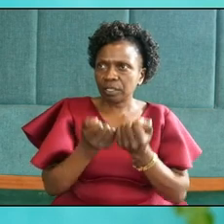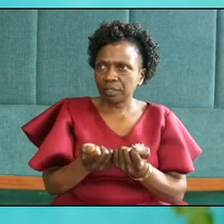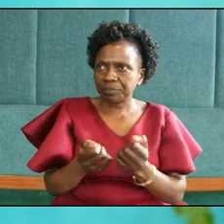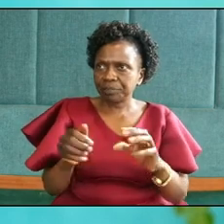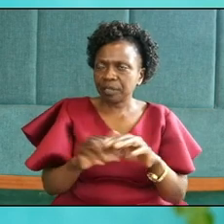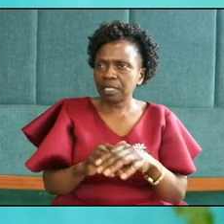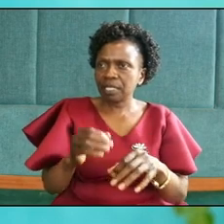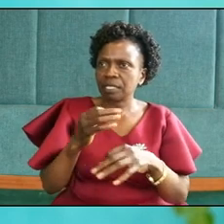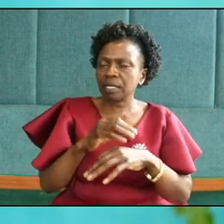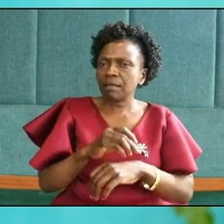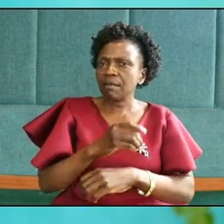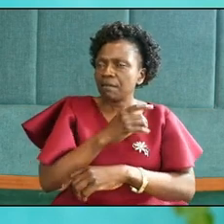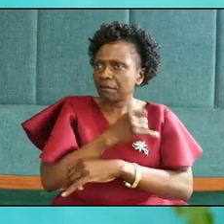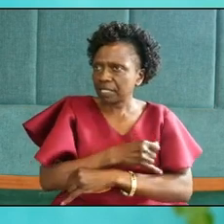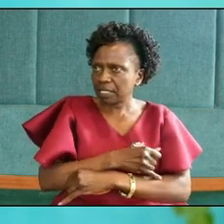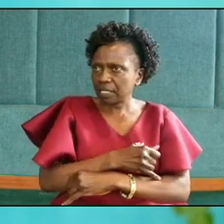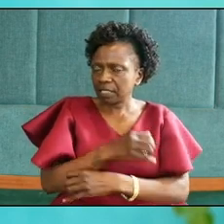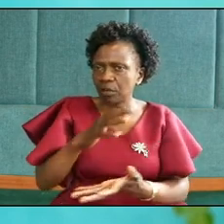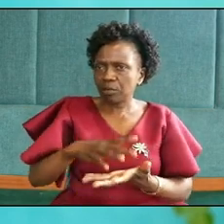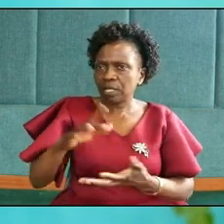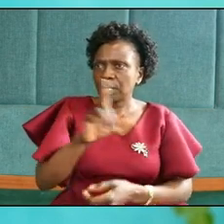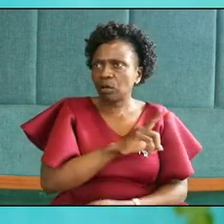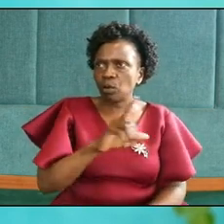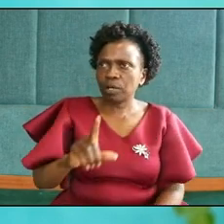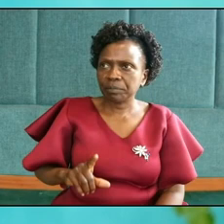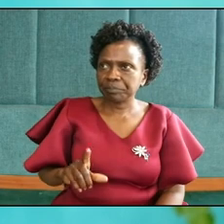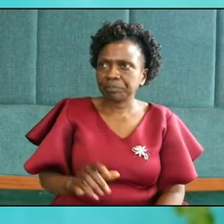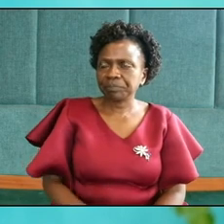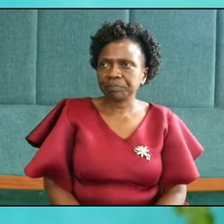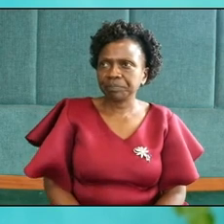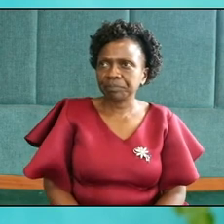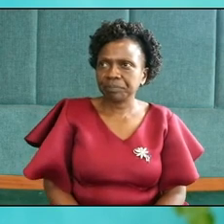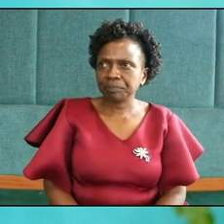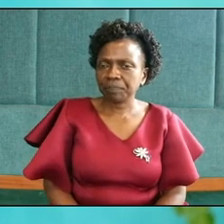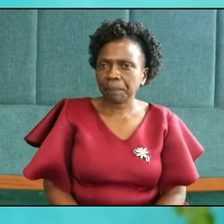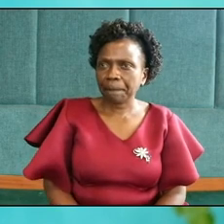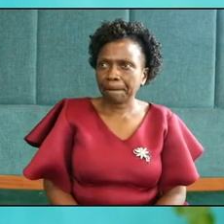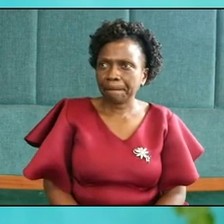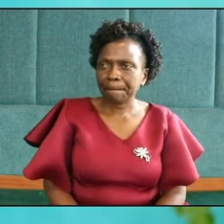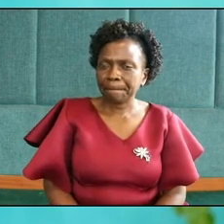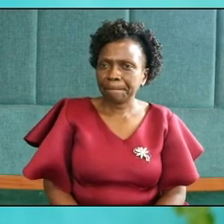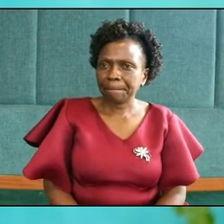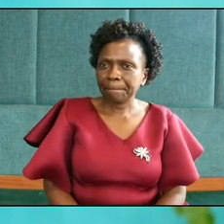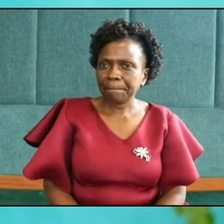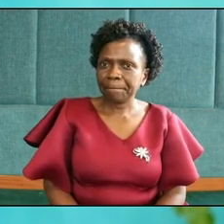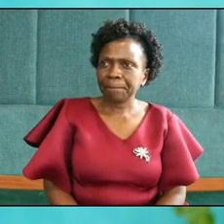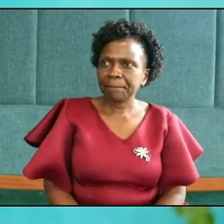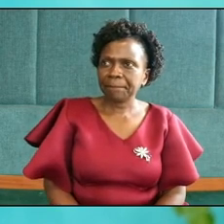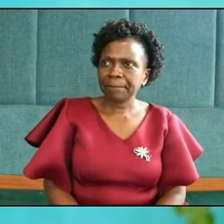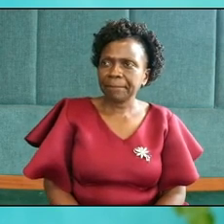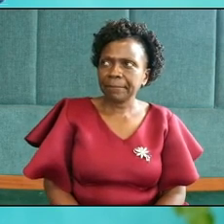those facets of ministry. Praise the Lord. Hospital chaplains, trauma, called